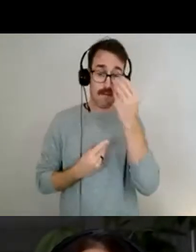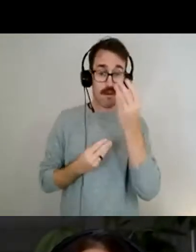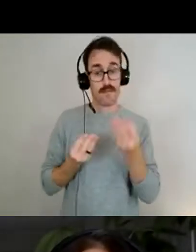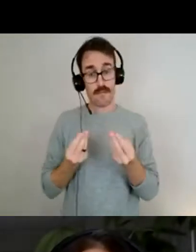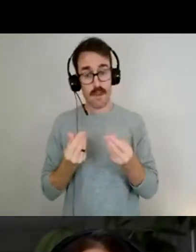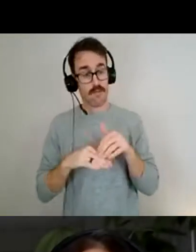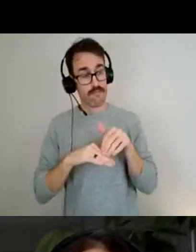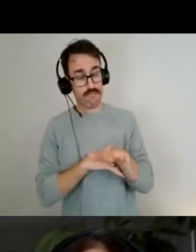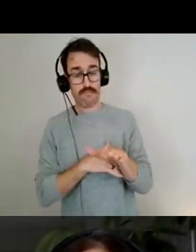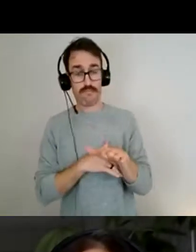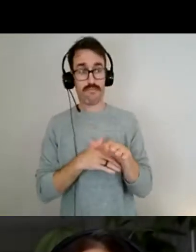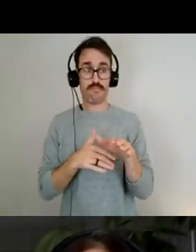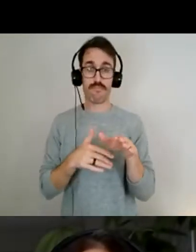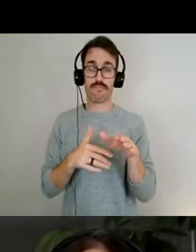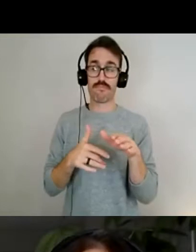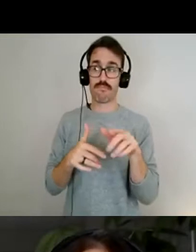make a